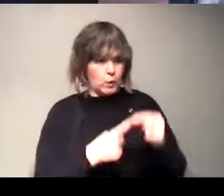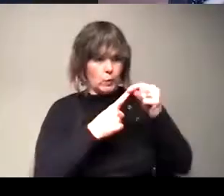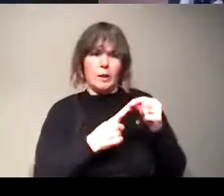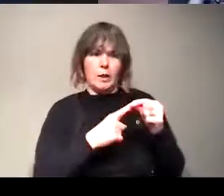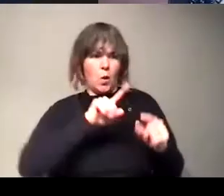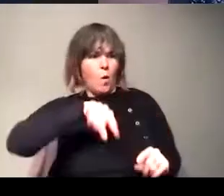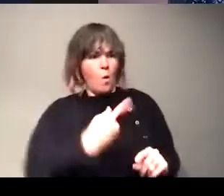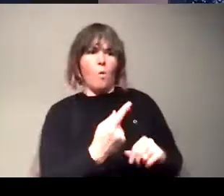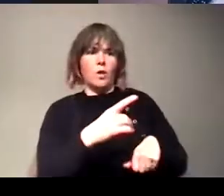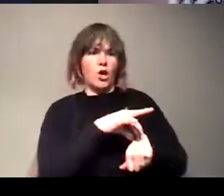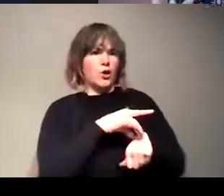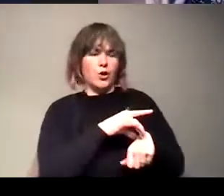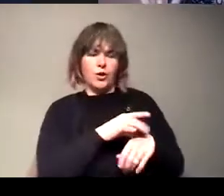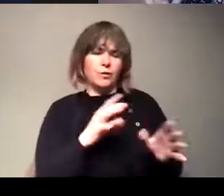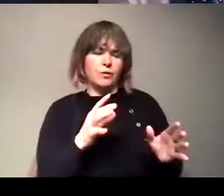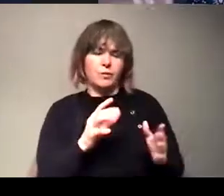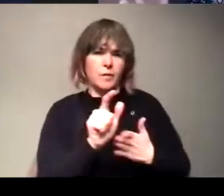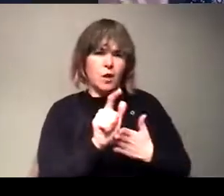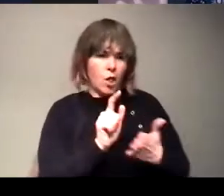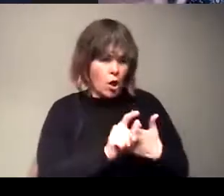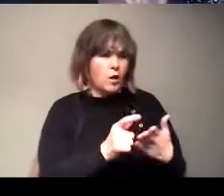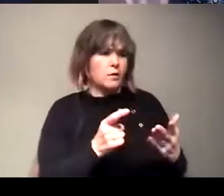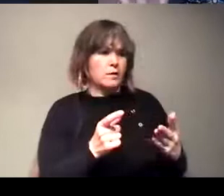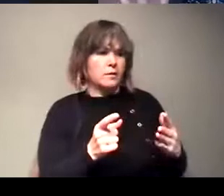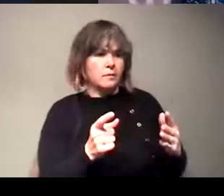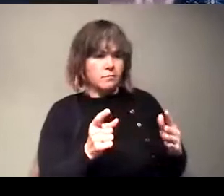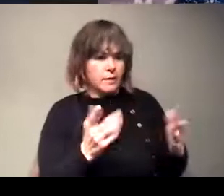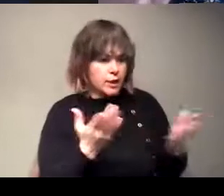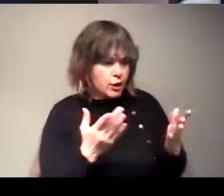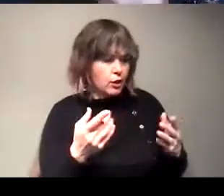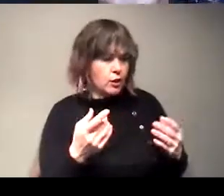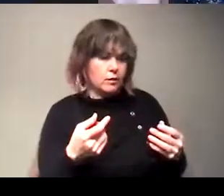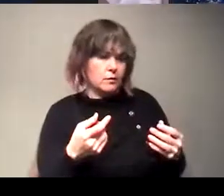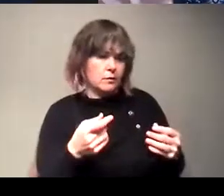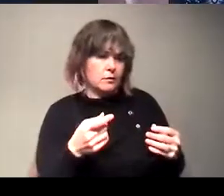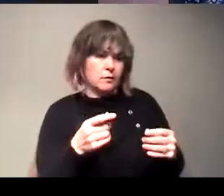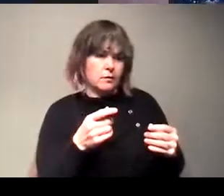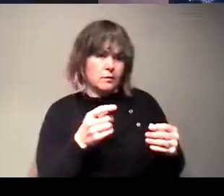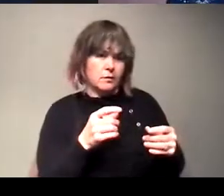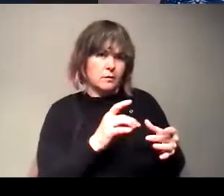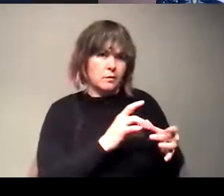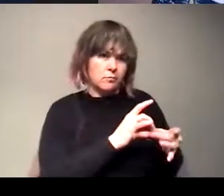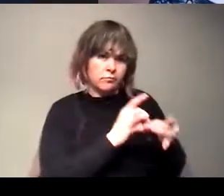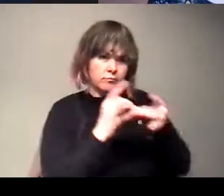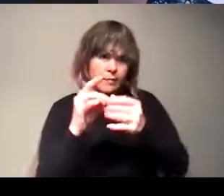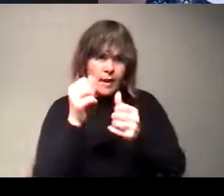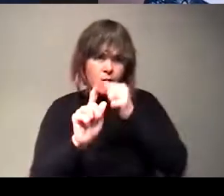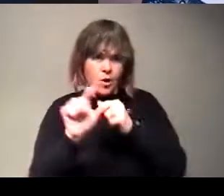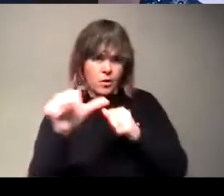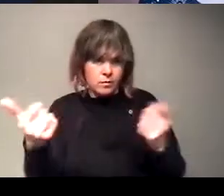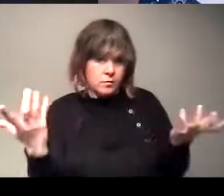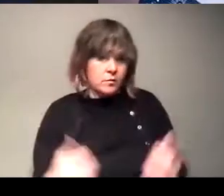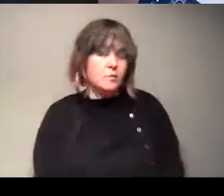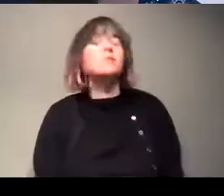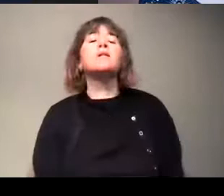these that the laws that govern what happens to us and how things work here hold true everywhere else. So though it